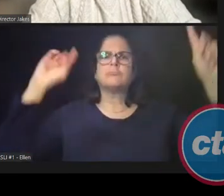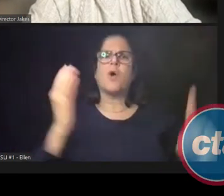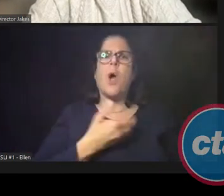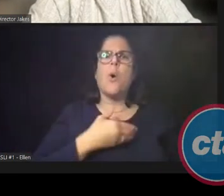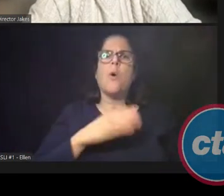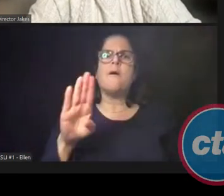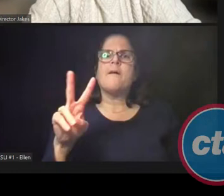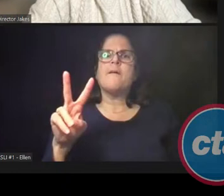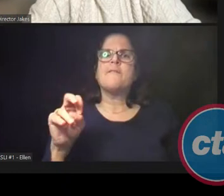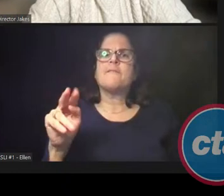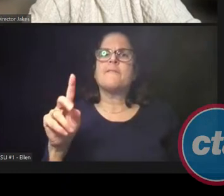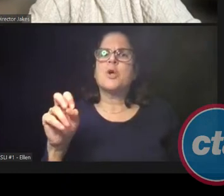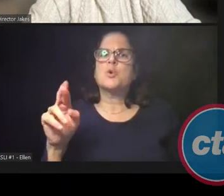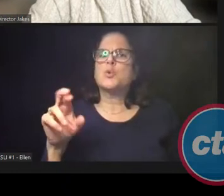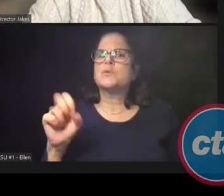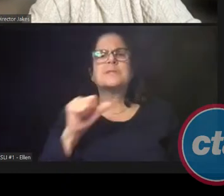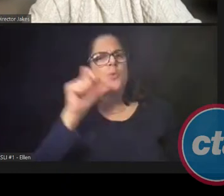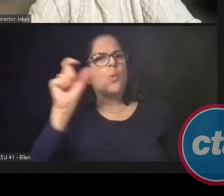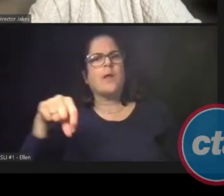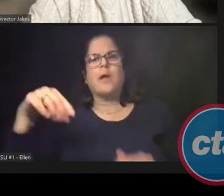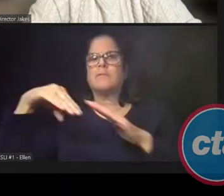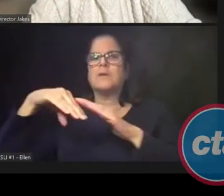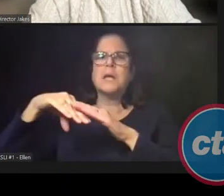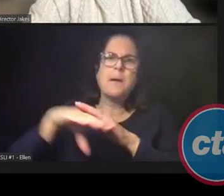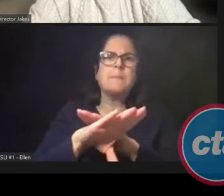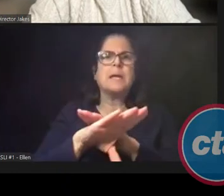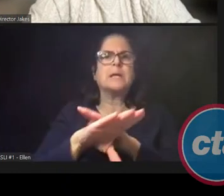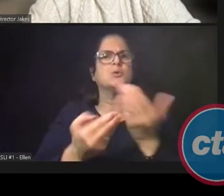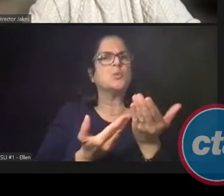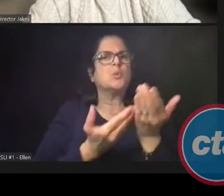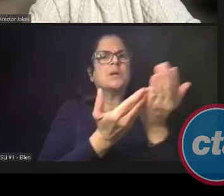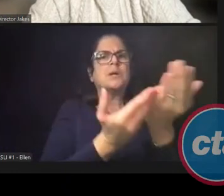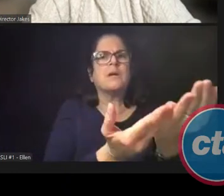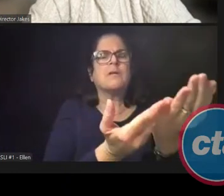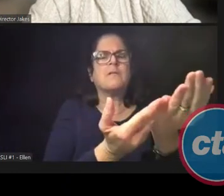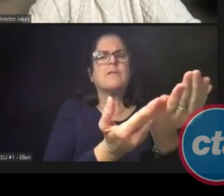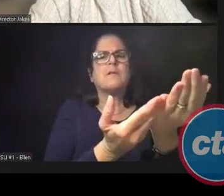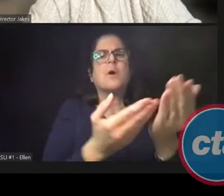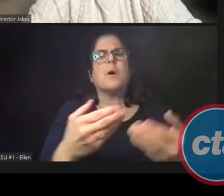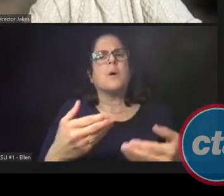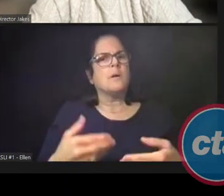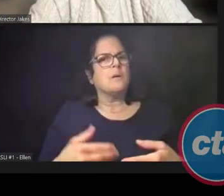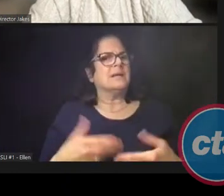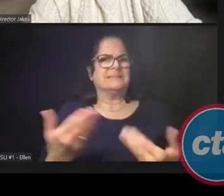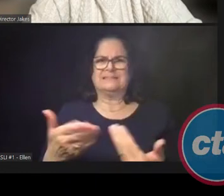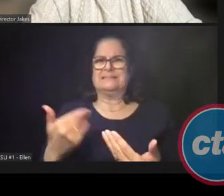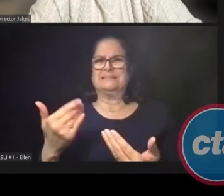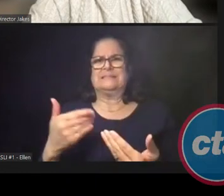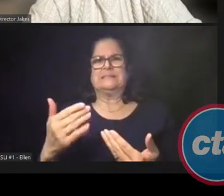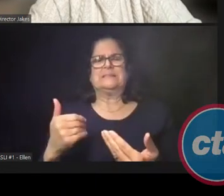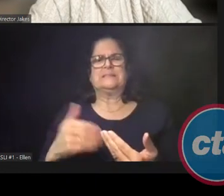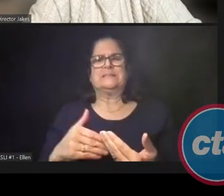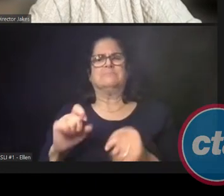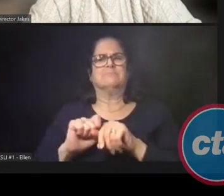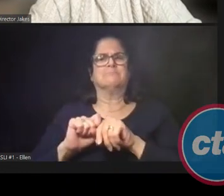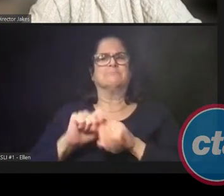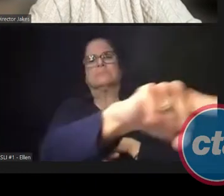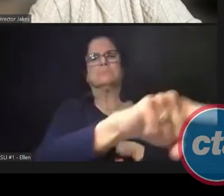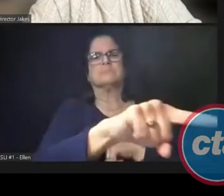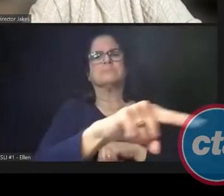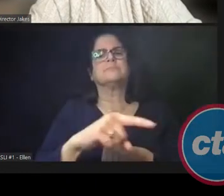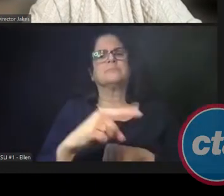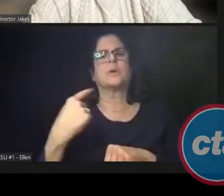don't have to come into the office to drop off their proposals. They're able to do it electronically. We had originally piggybacked off